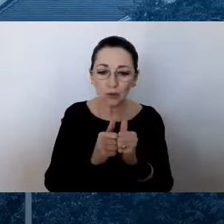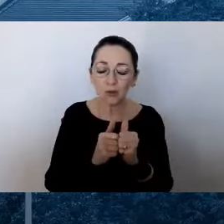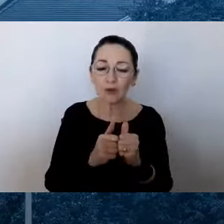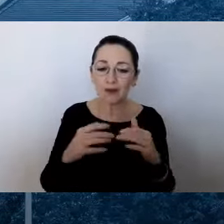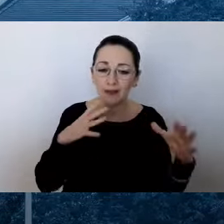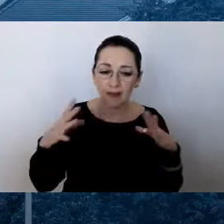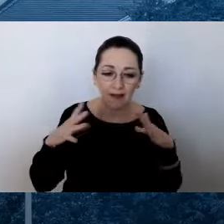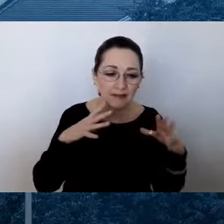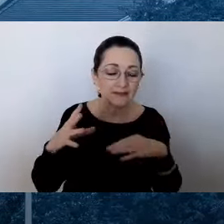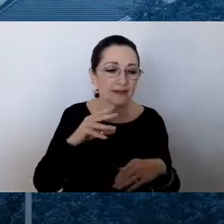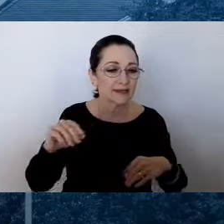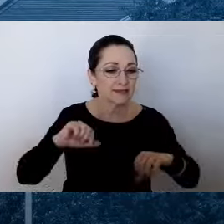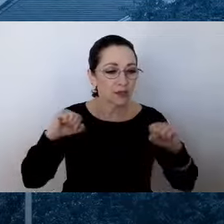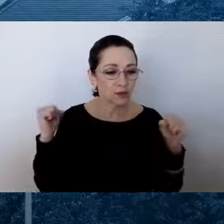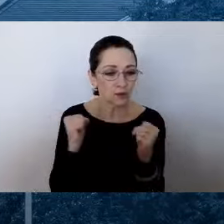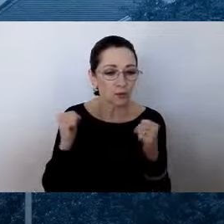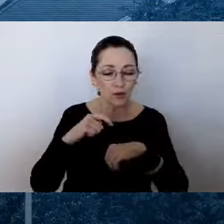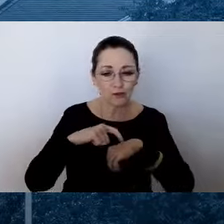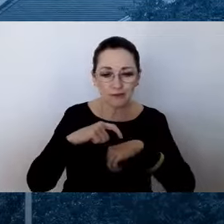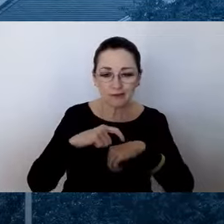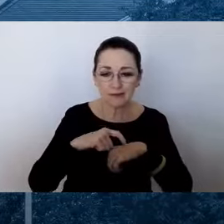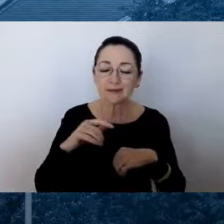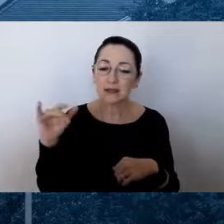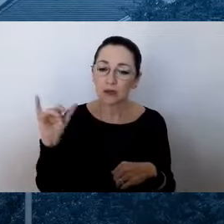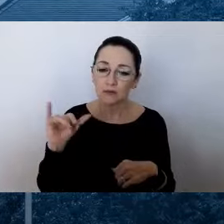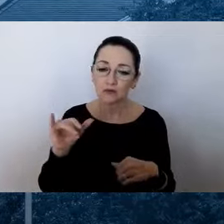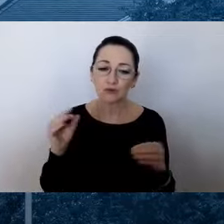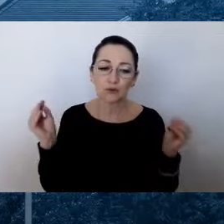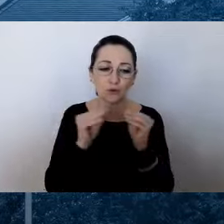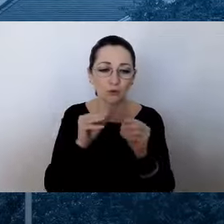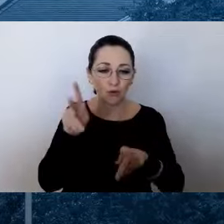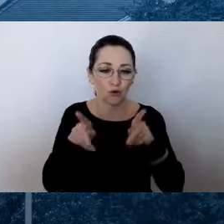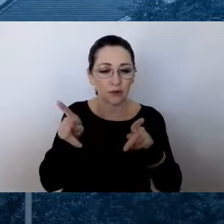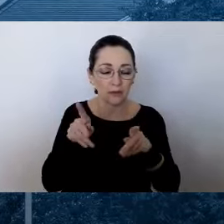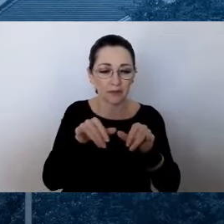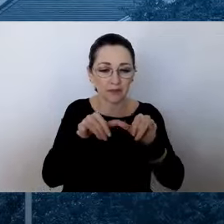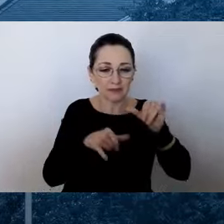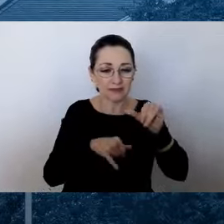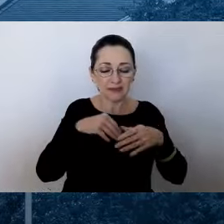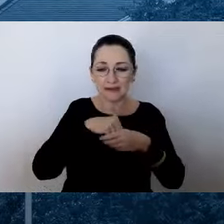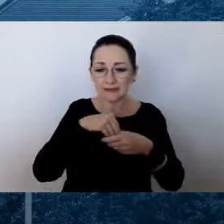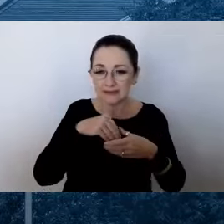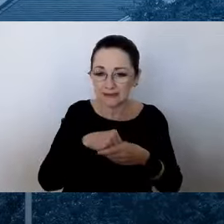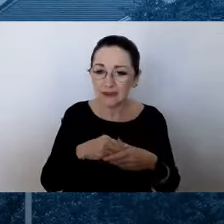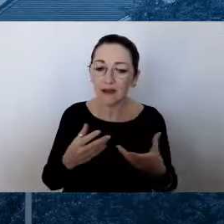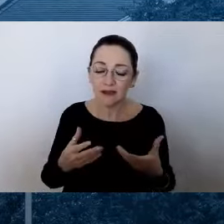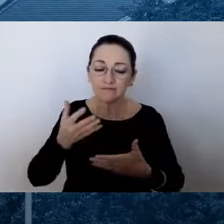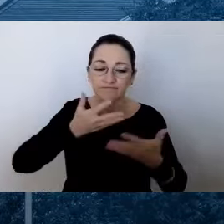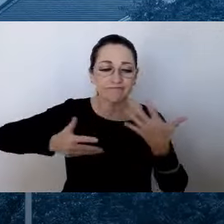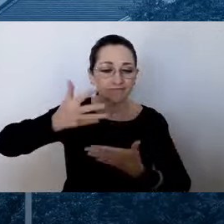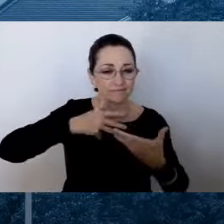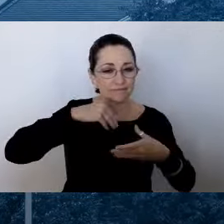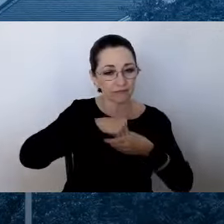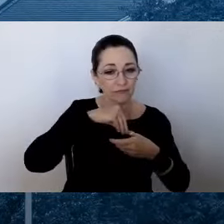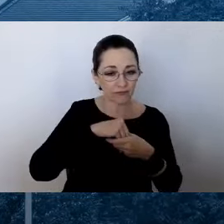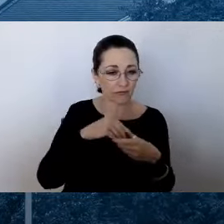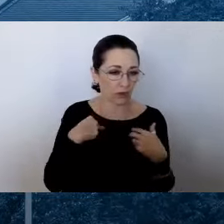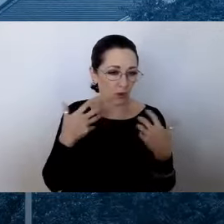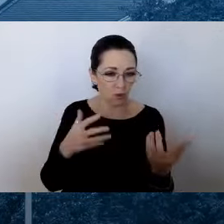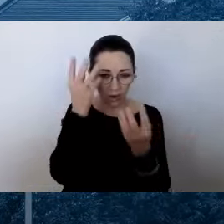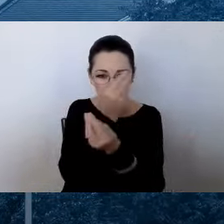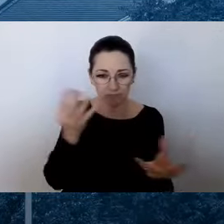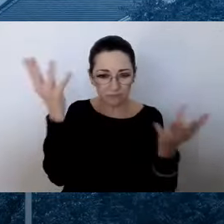coming back indoors, and just to show you where we are today, give you some update on the data so everyone has an